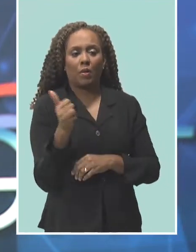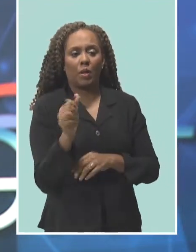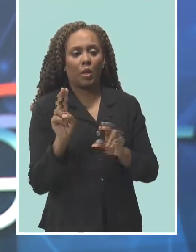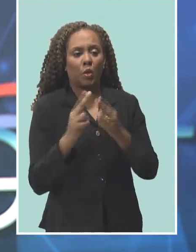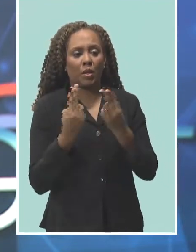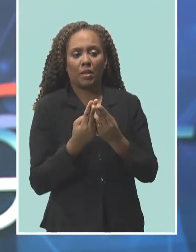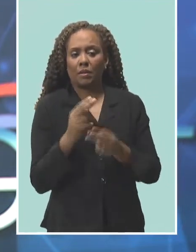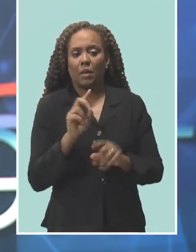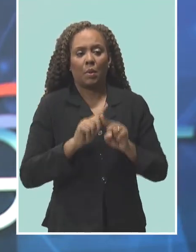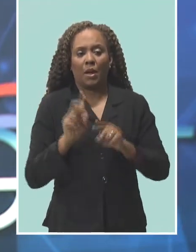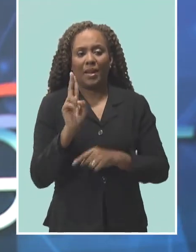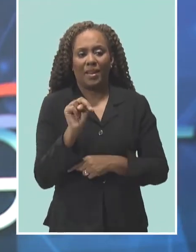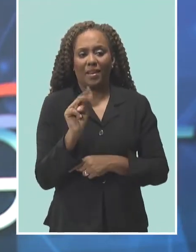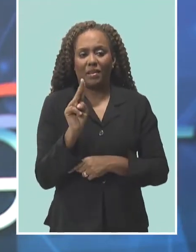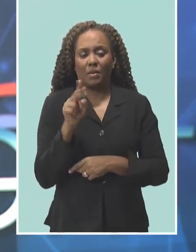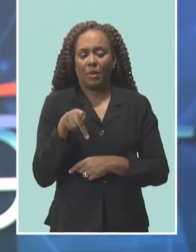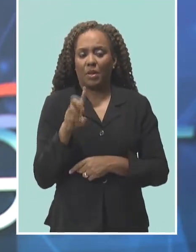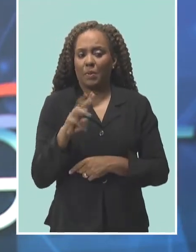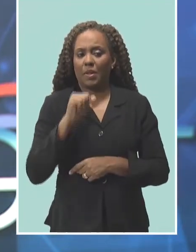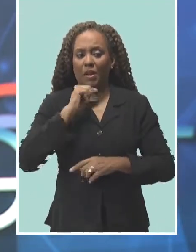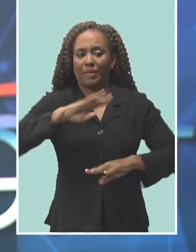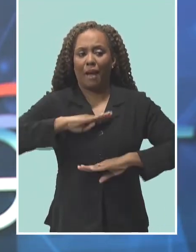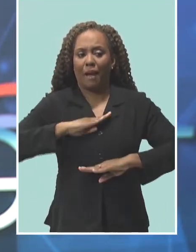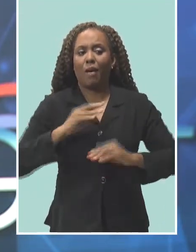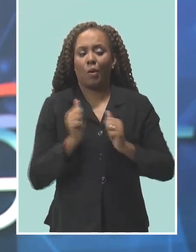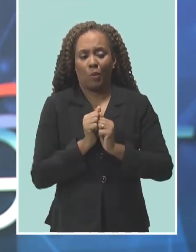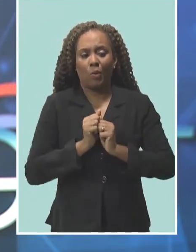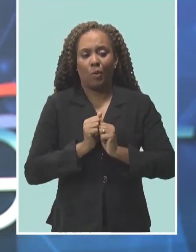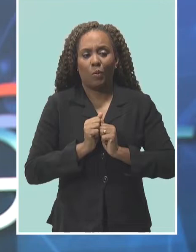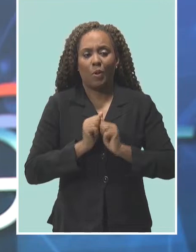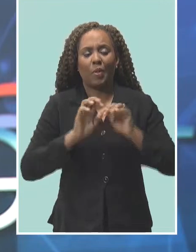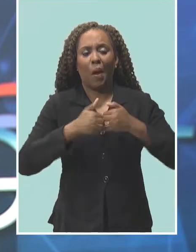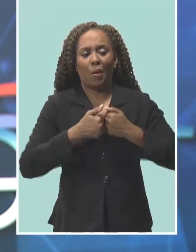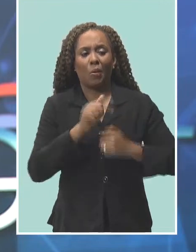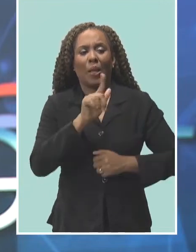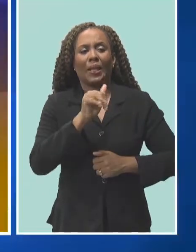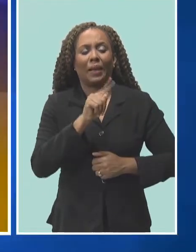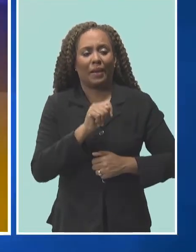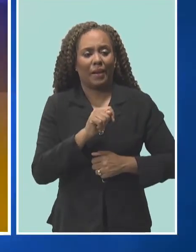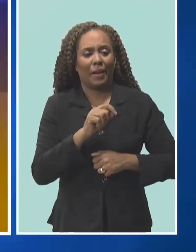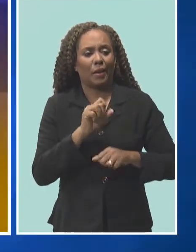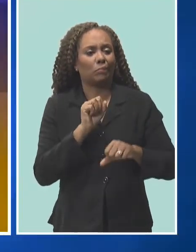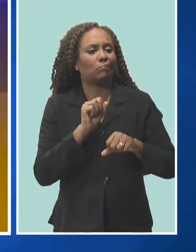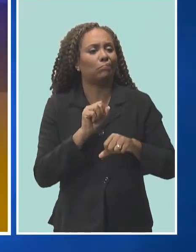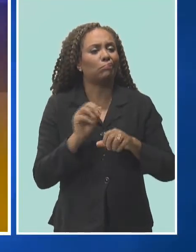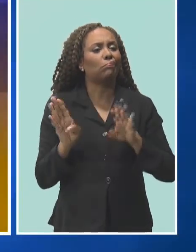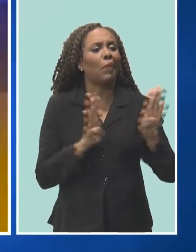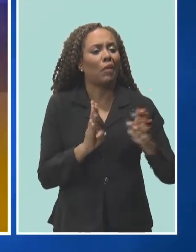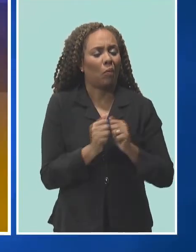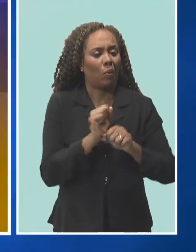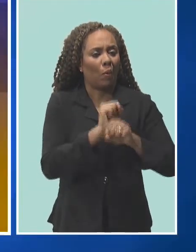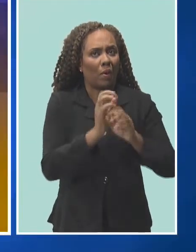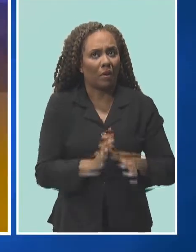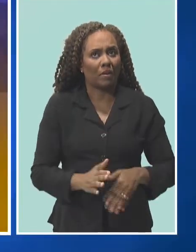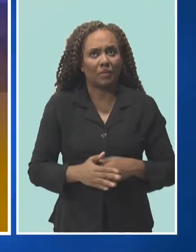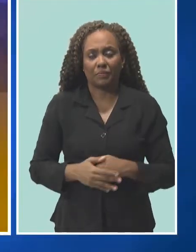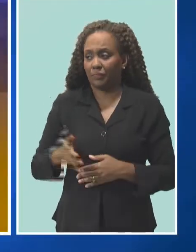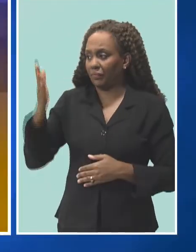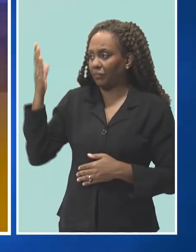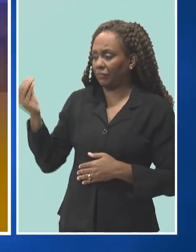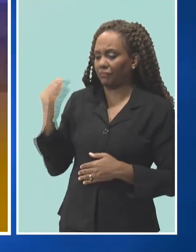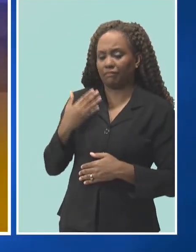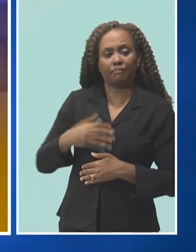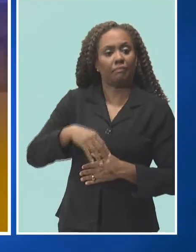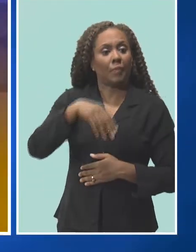all satisfied with the way Liat has been addressing workers' concerns. Because apart from the fact that the pilots have been laid